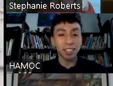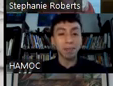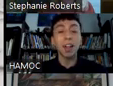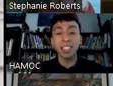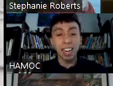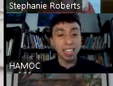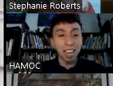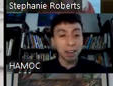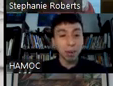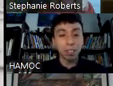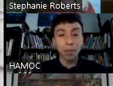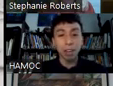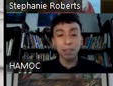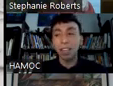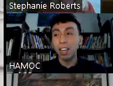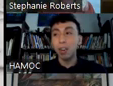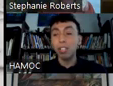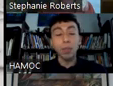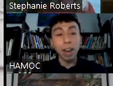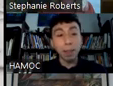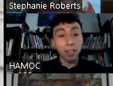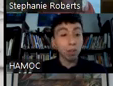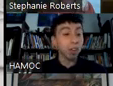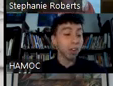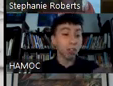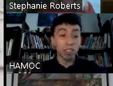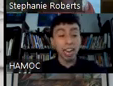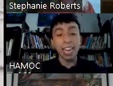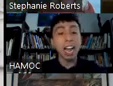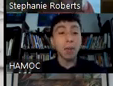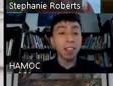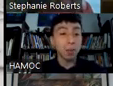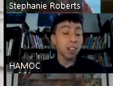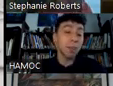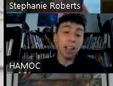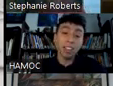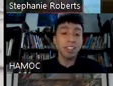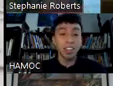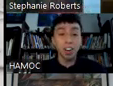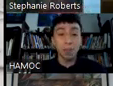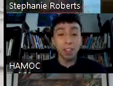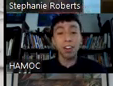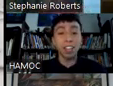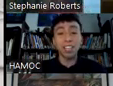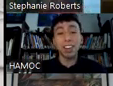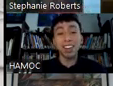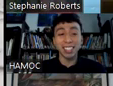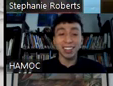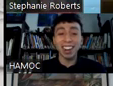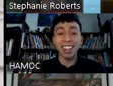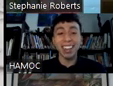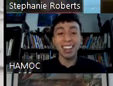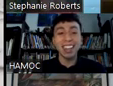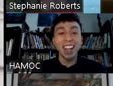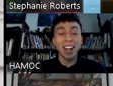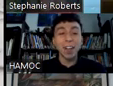for months at a time, you know, sometimes, you know, just with families or, you know, just hanging out with your pet, you know, for literally 2 years,